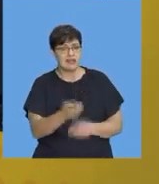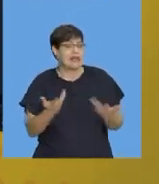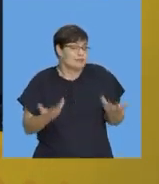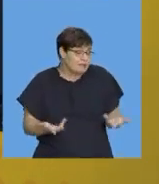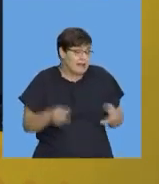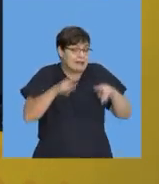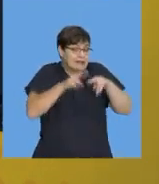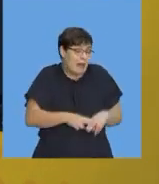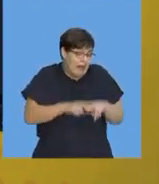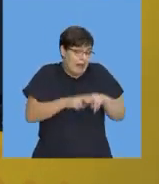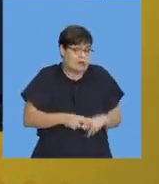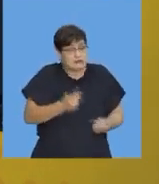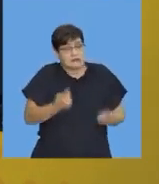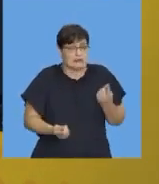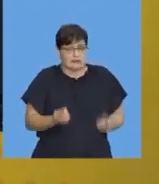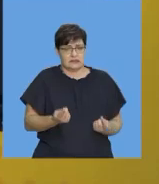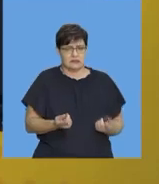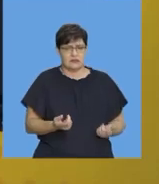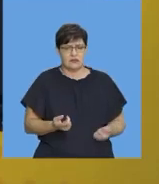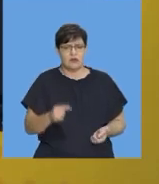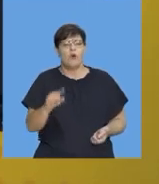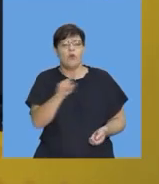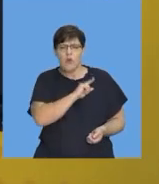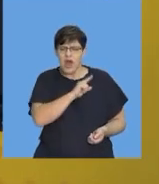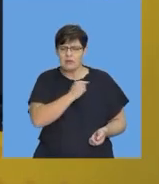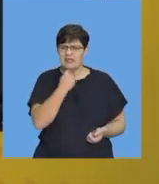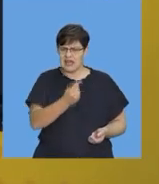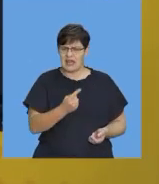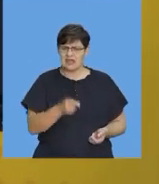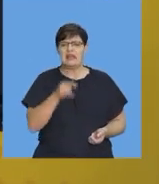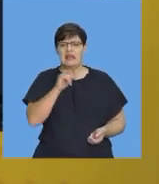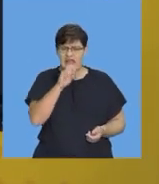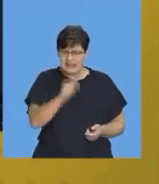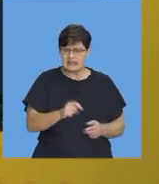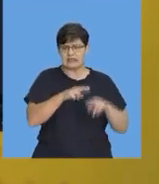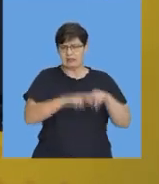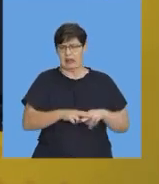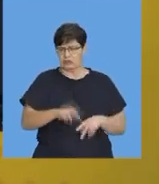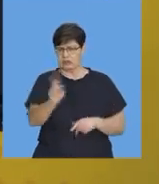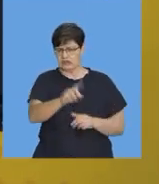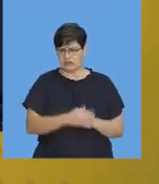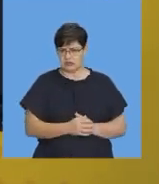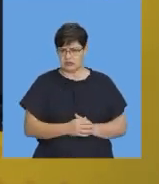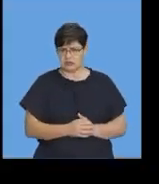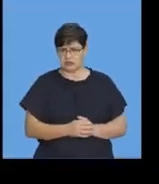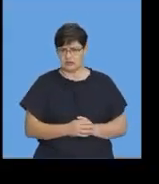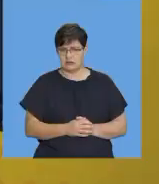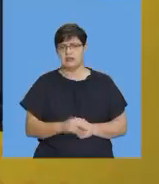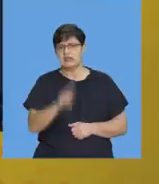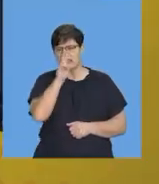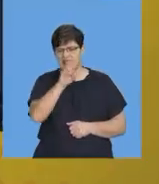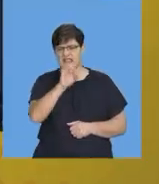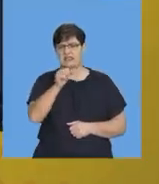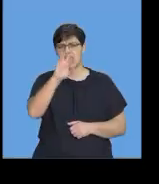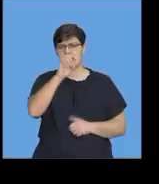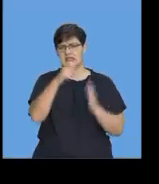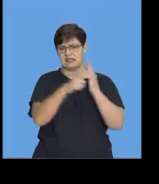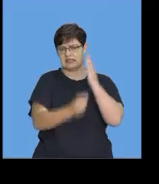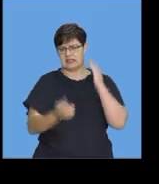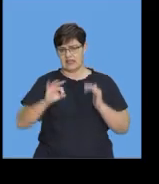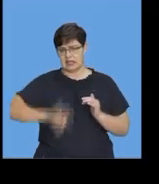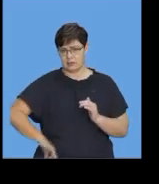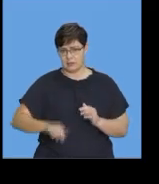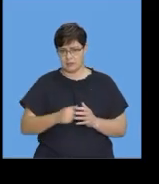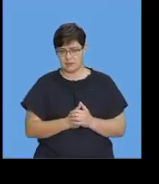it depends. And let me explain to you what I mean by it depends. Look at your SARS income tax.